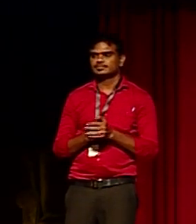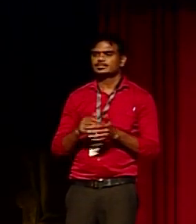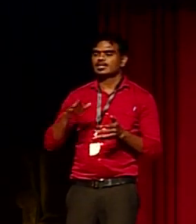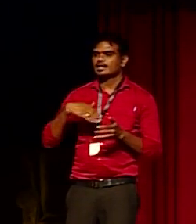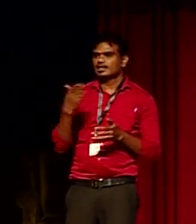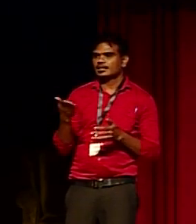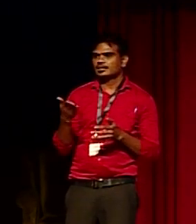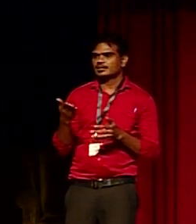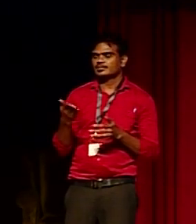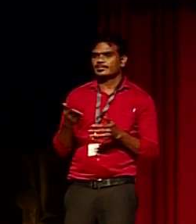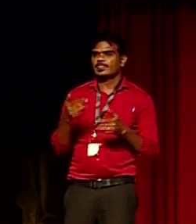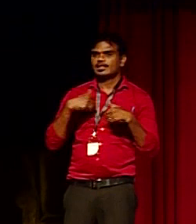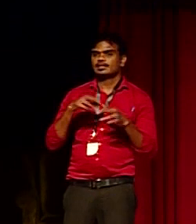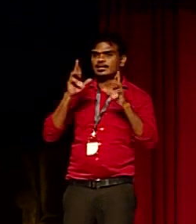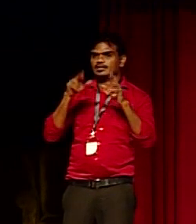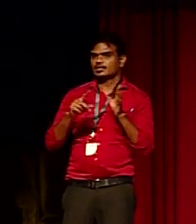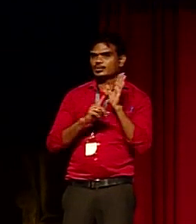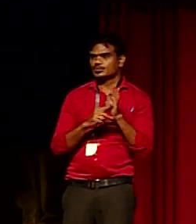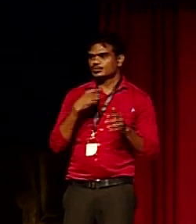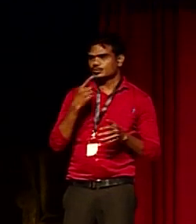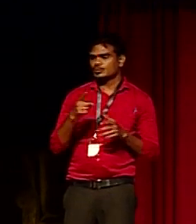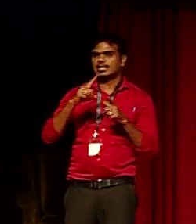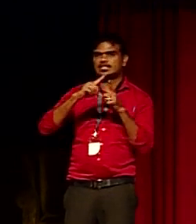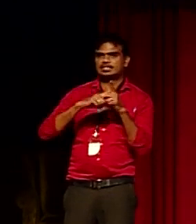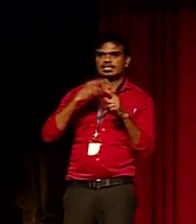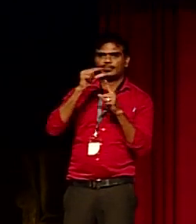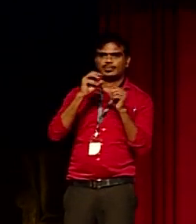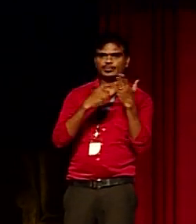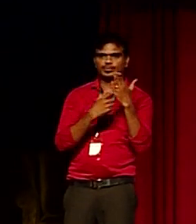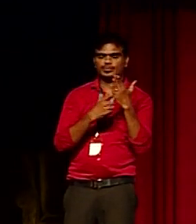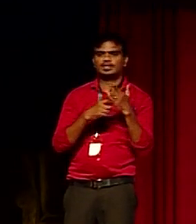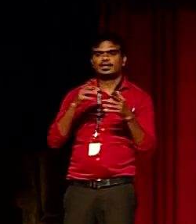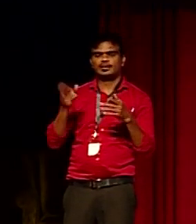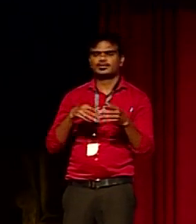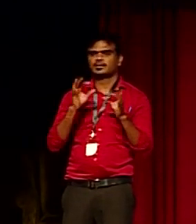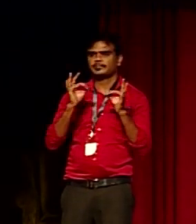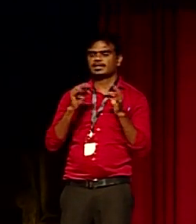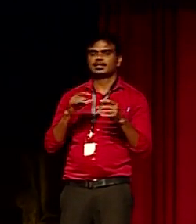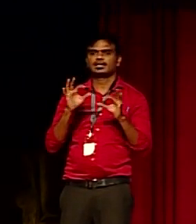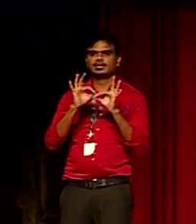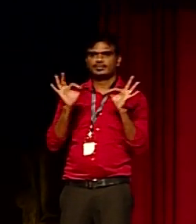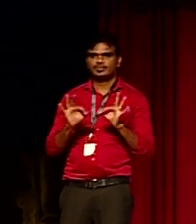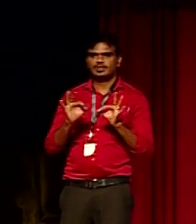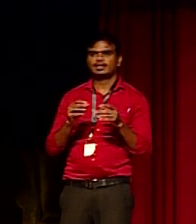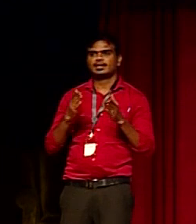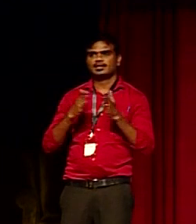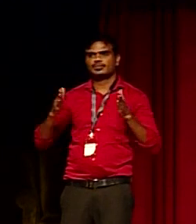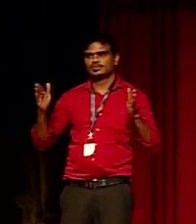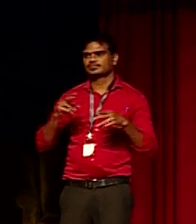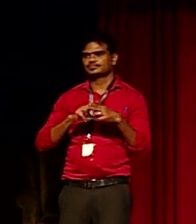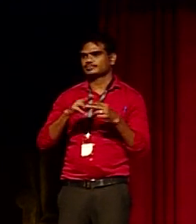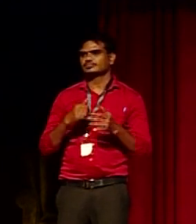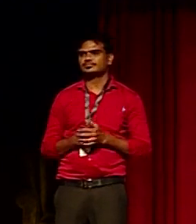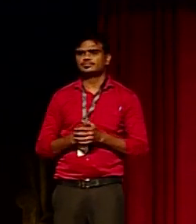the results showed that the Jaipur limb considerably, very significantly enhanced all the